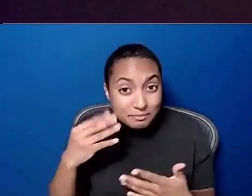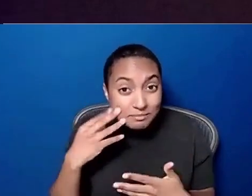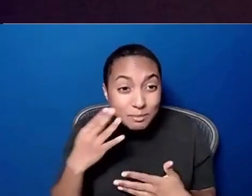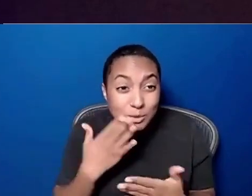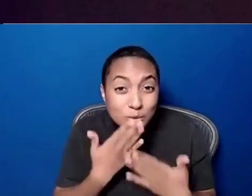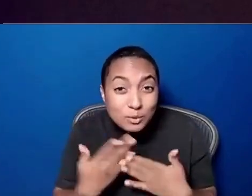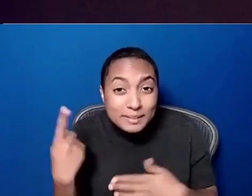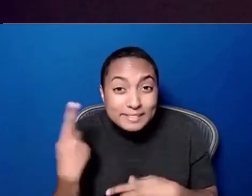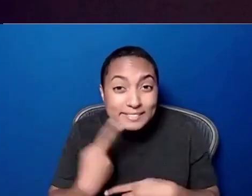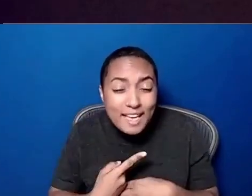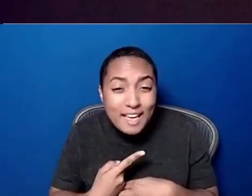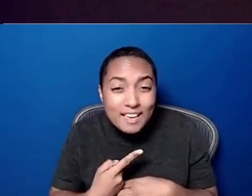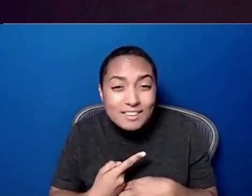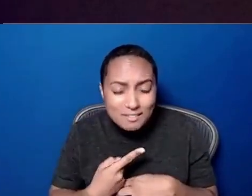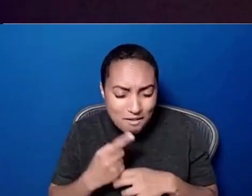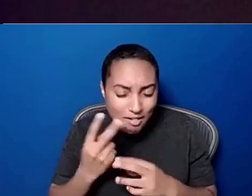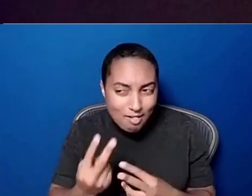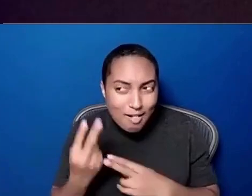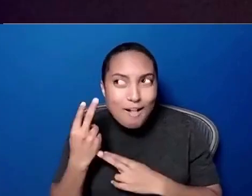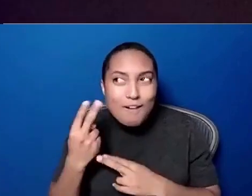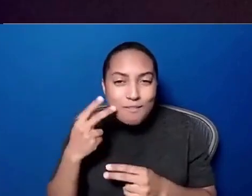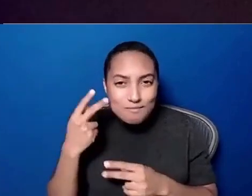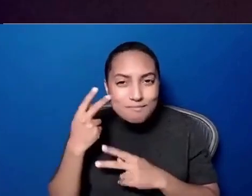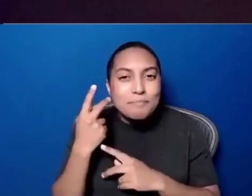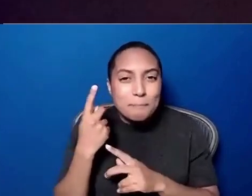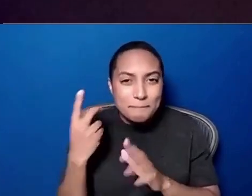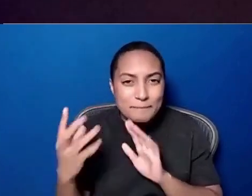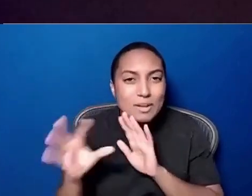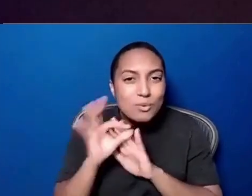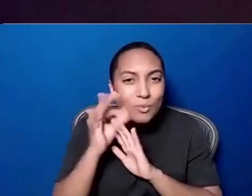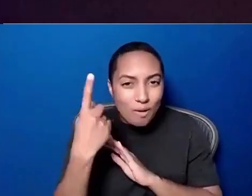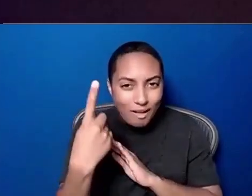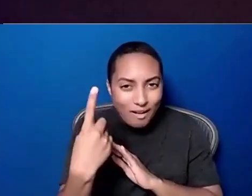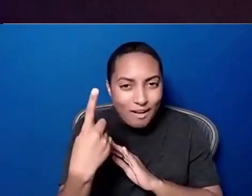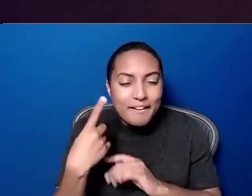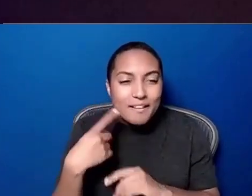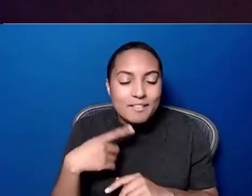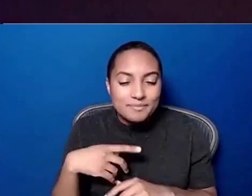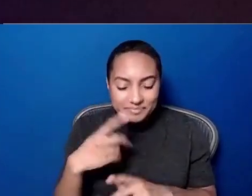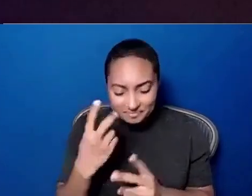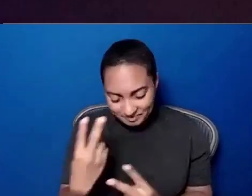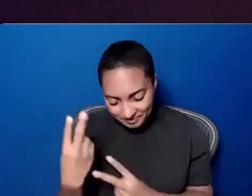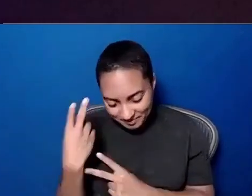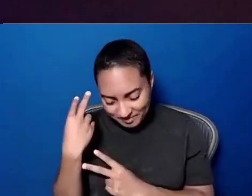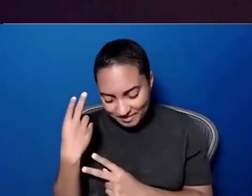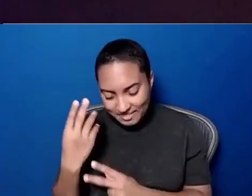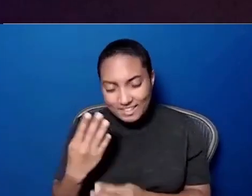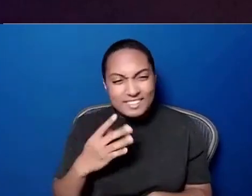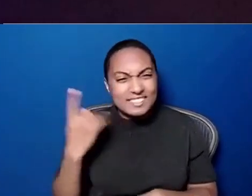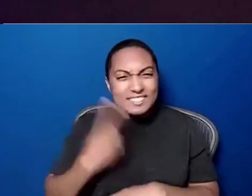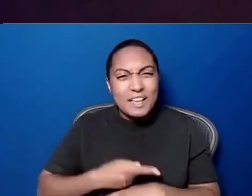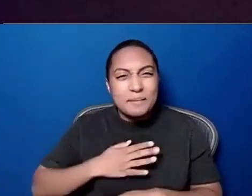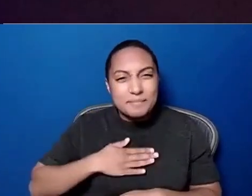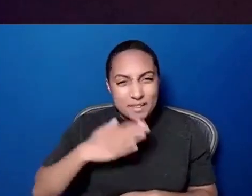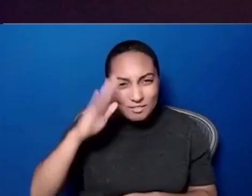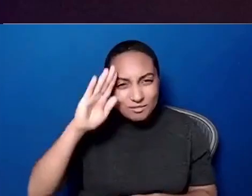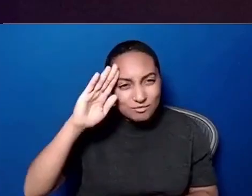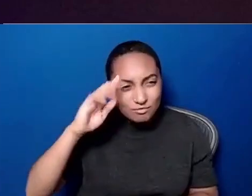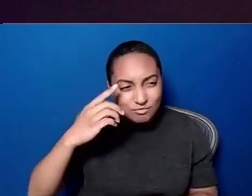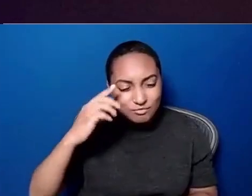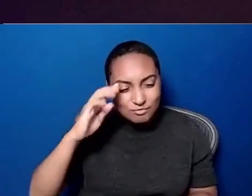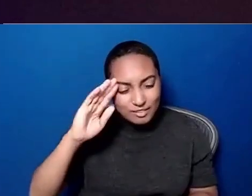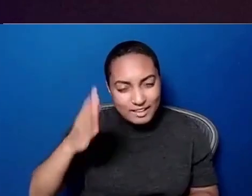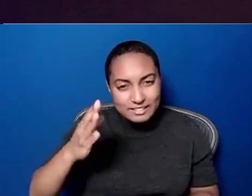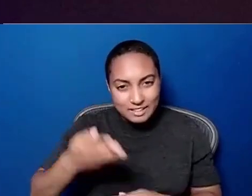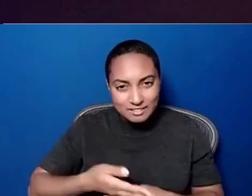Right now, my best day, and has been for a while, is the day my grandson was born. Here in my